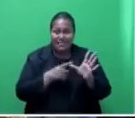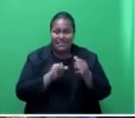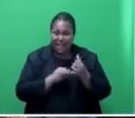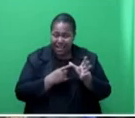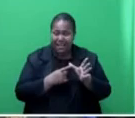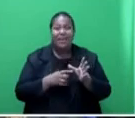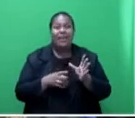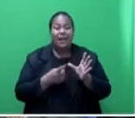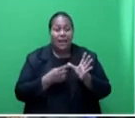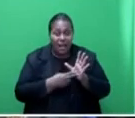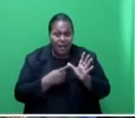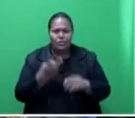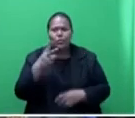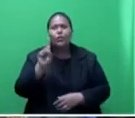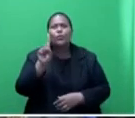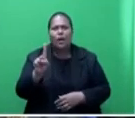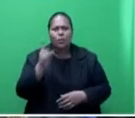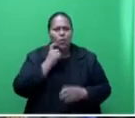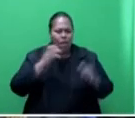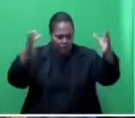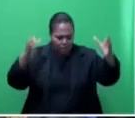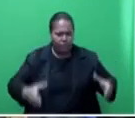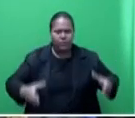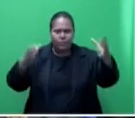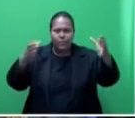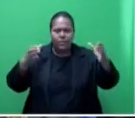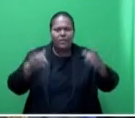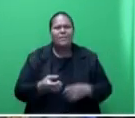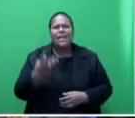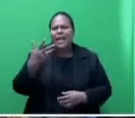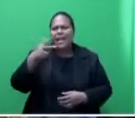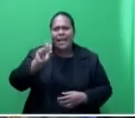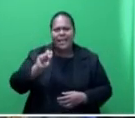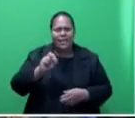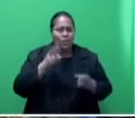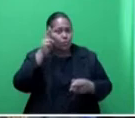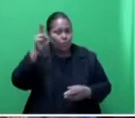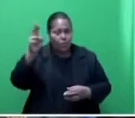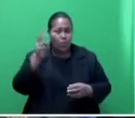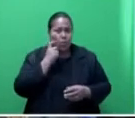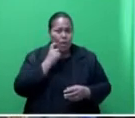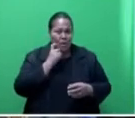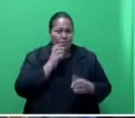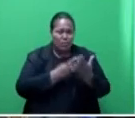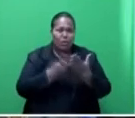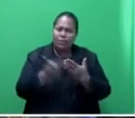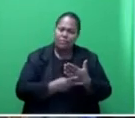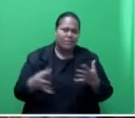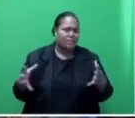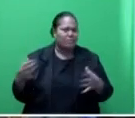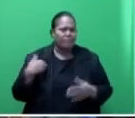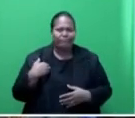21 water systems and over 80 rural water schemes that were affected nationwide. The problems were due to major landslides,